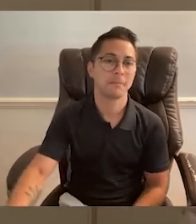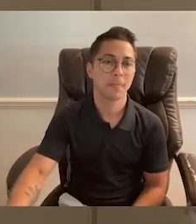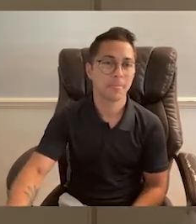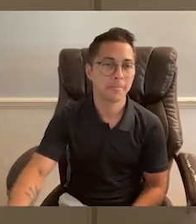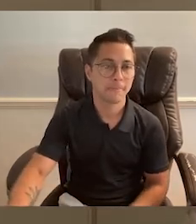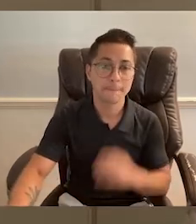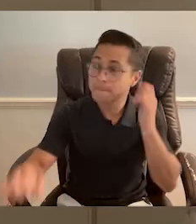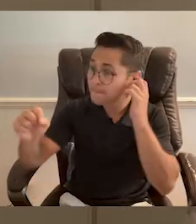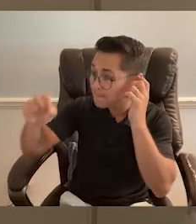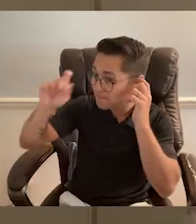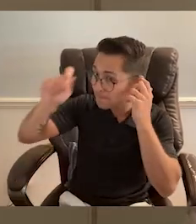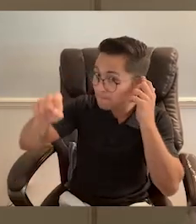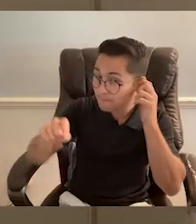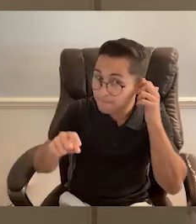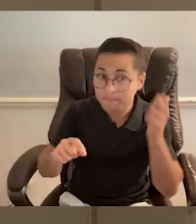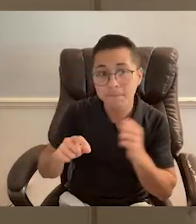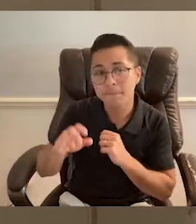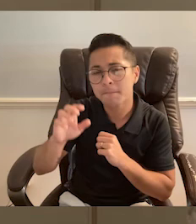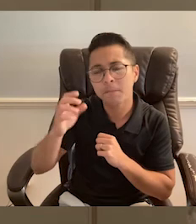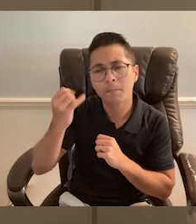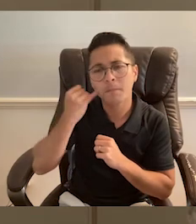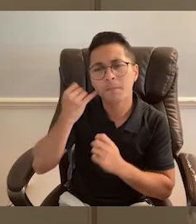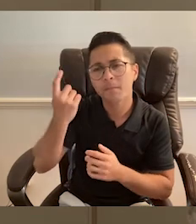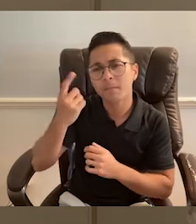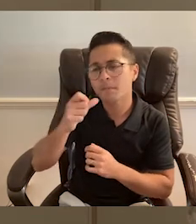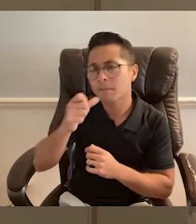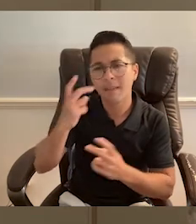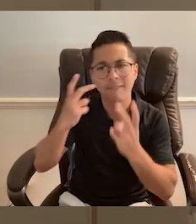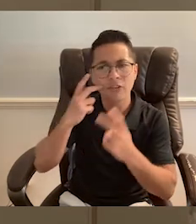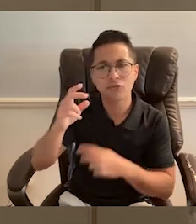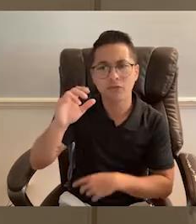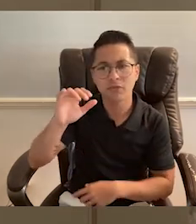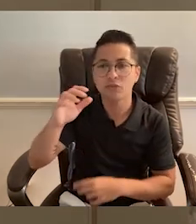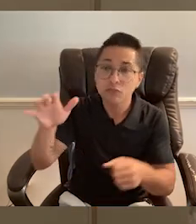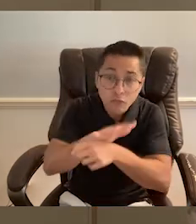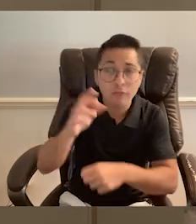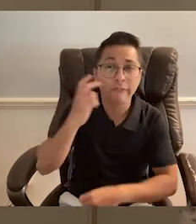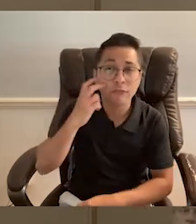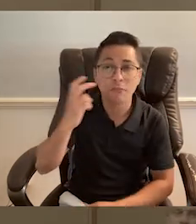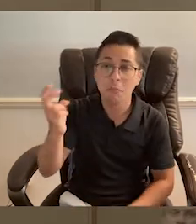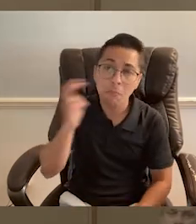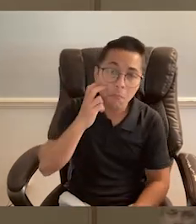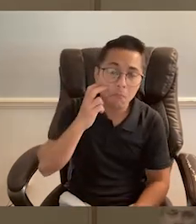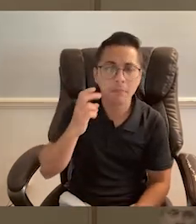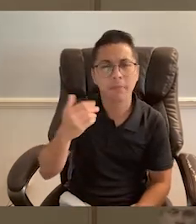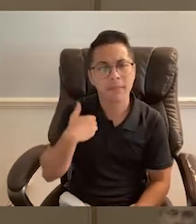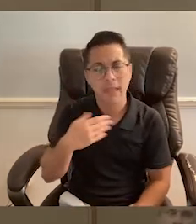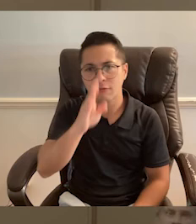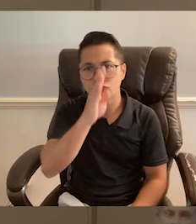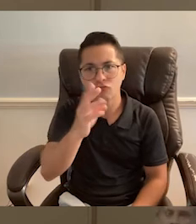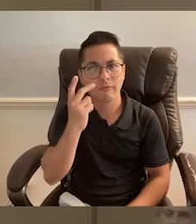out and kind of try and figure out what's the better way, maybe turning your head while you're